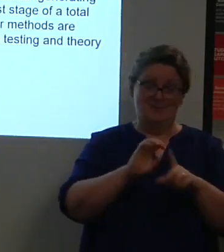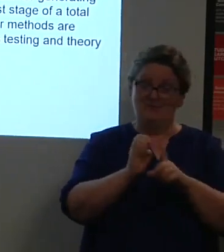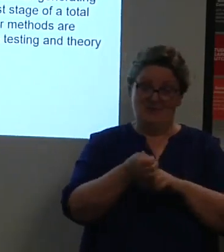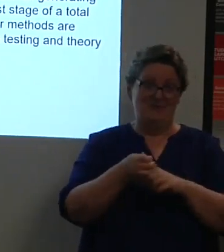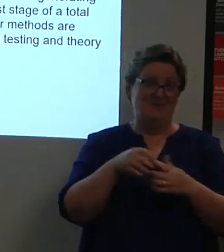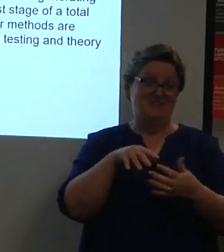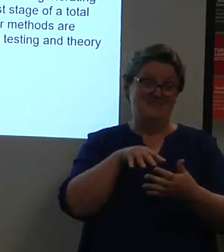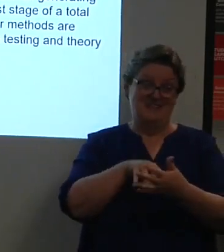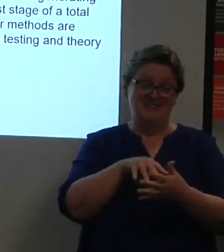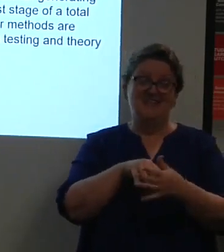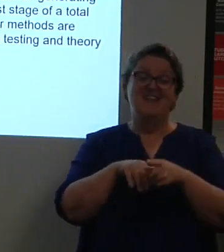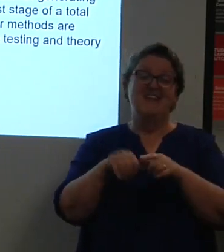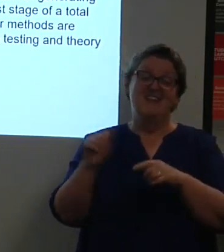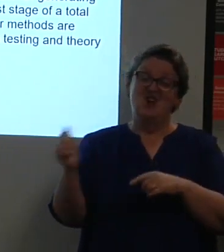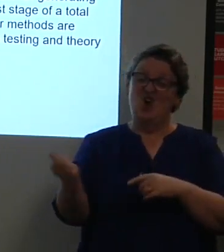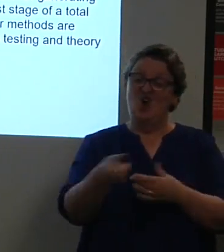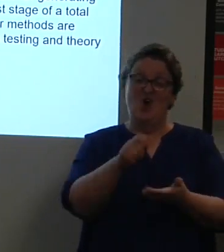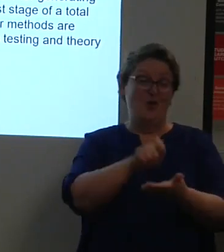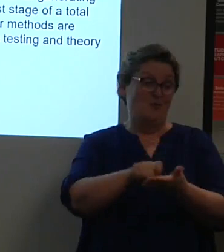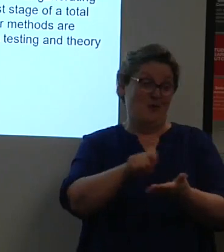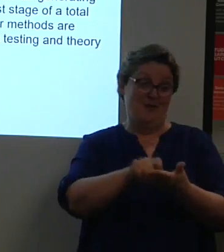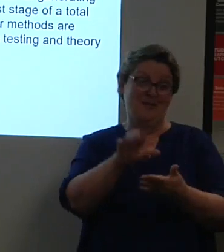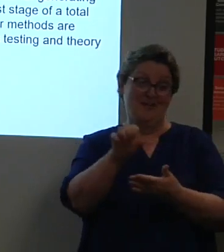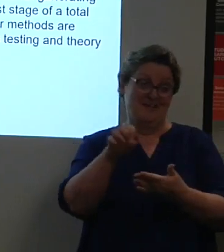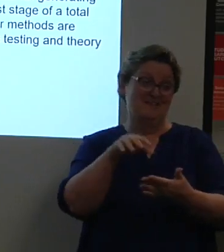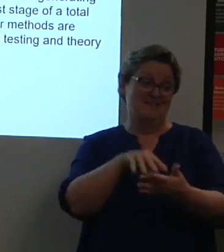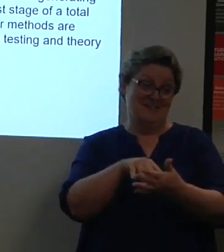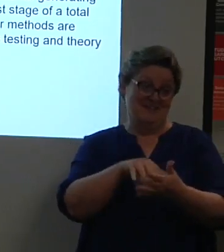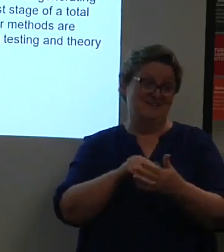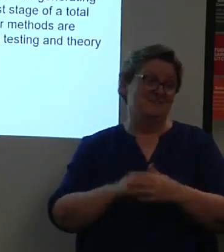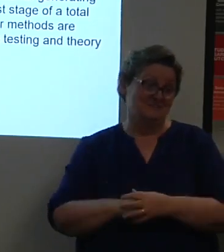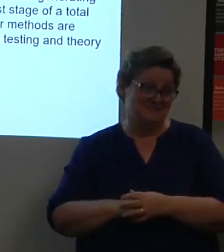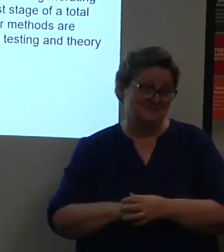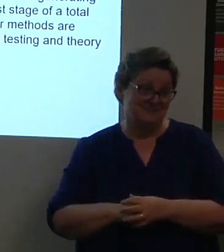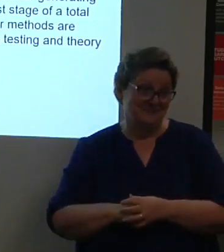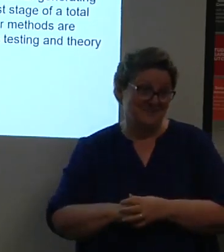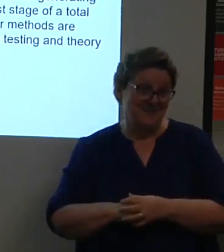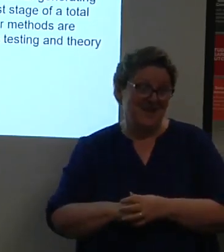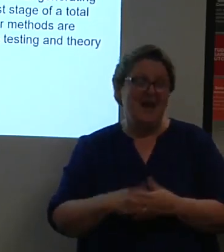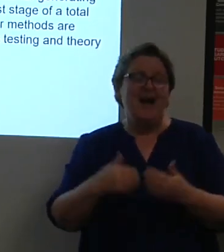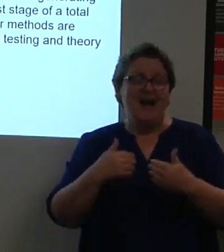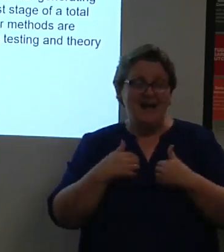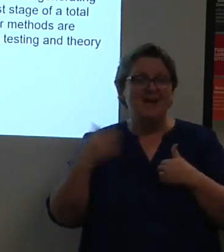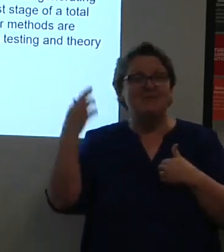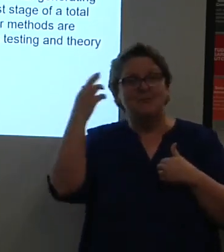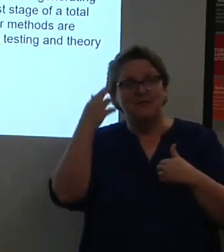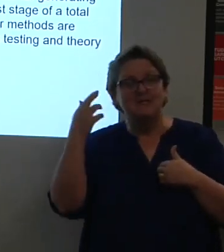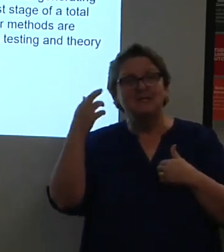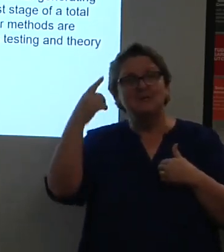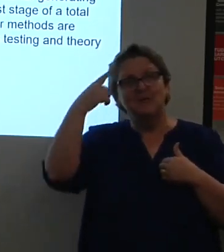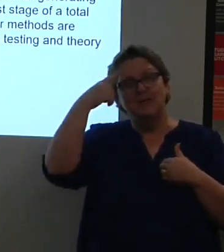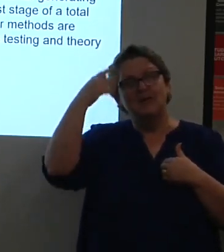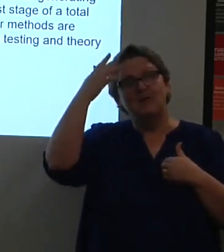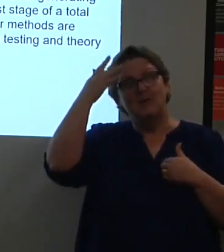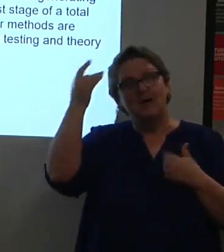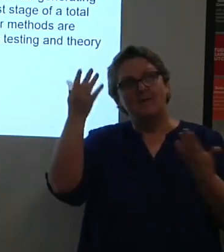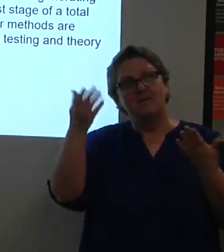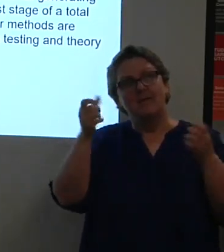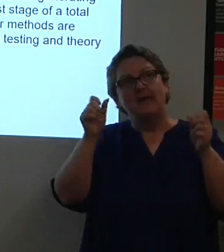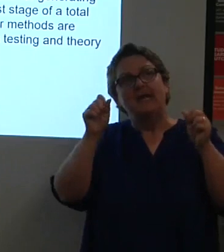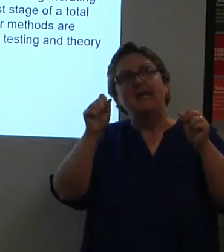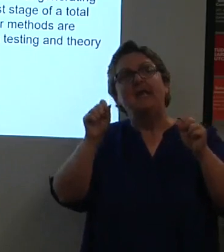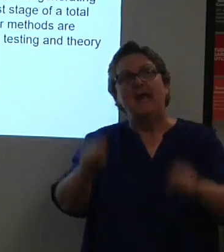writing case studies in semester group projects. So there are some reasons to think about why they might actually be able to do case